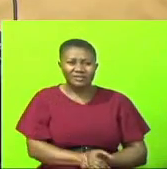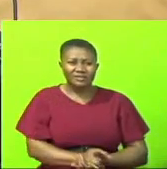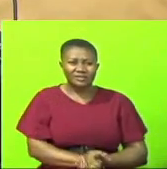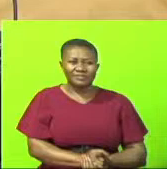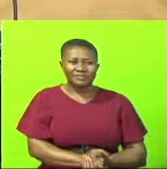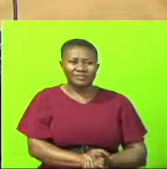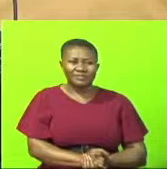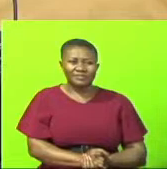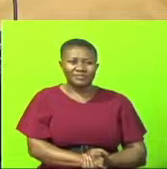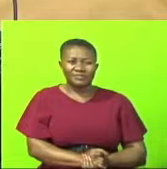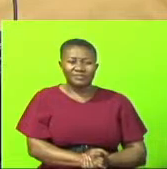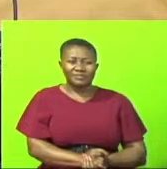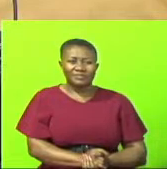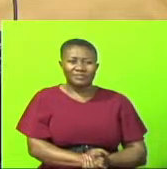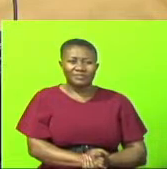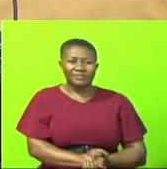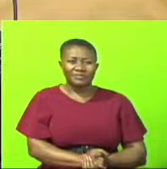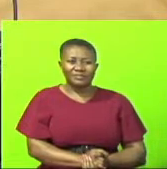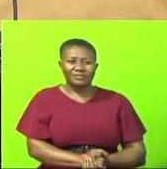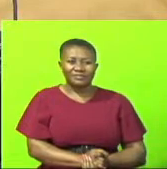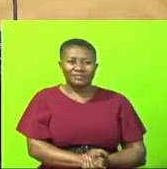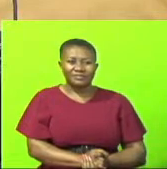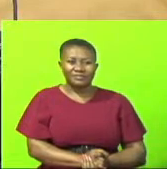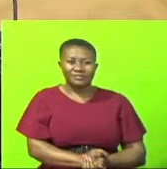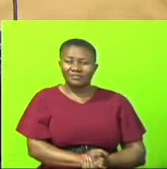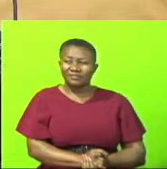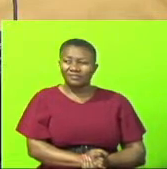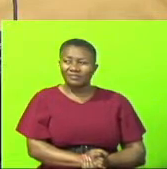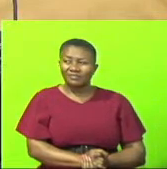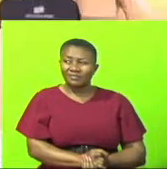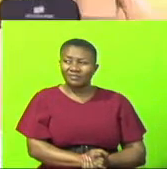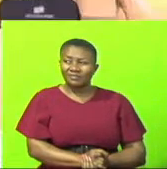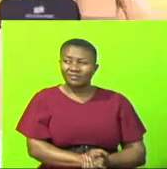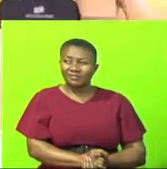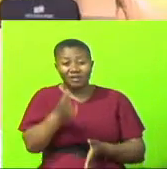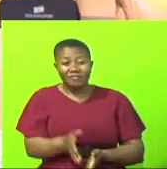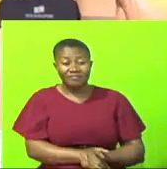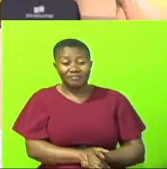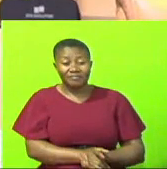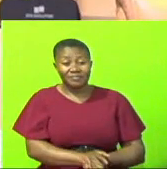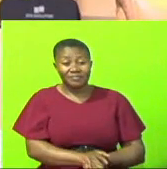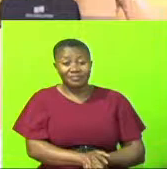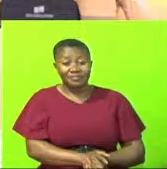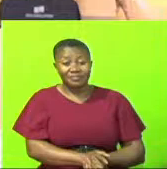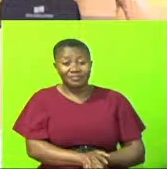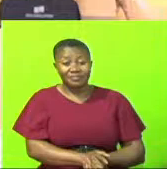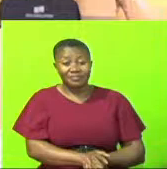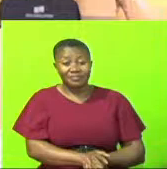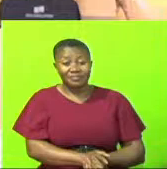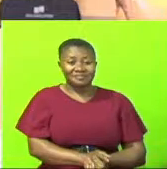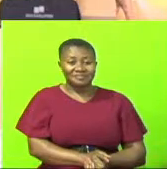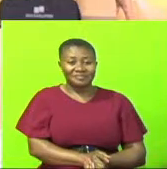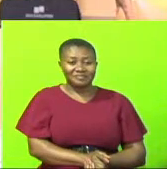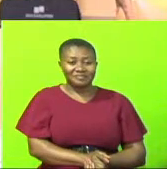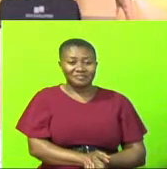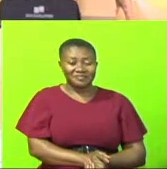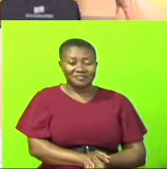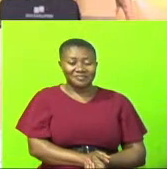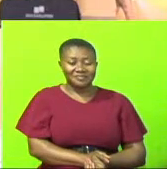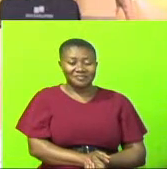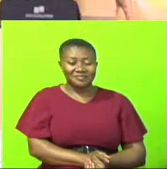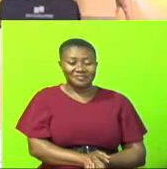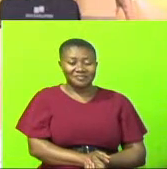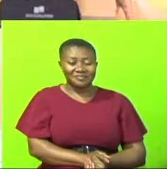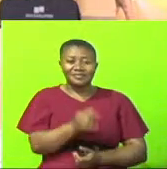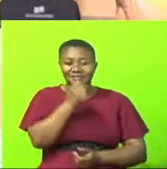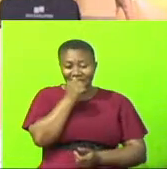He should listen to me. Mr. Speaker. Sit down, respect. Sit down and listen to the